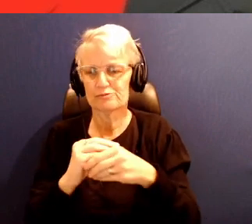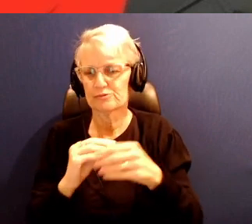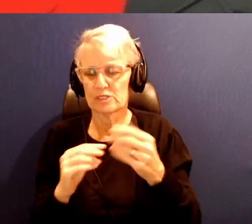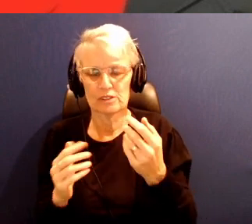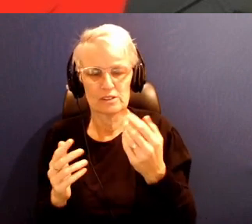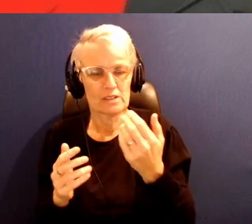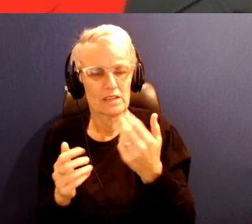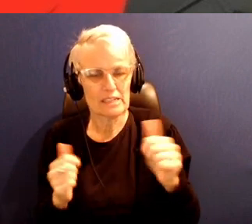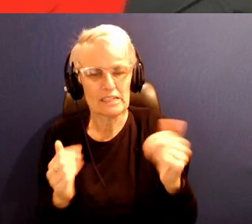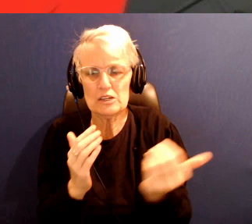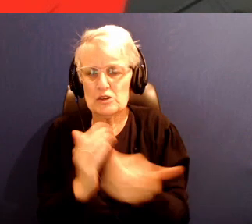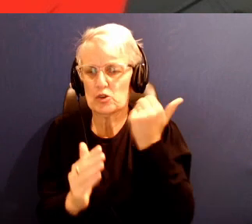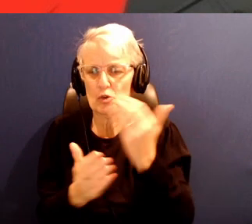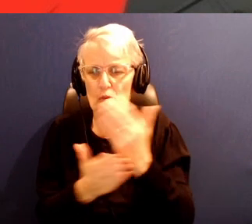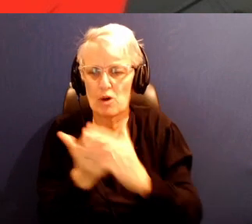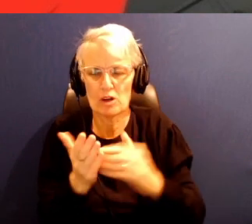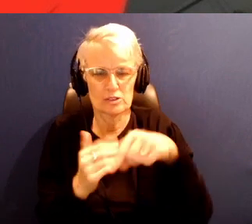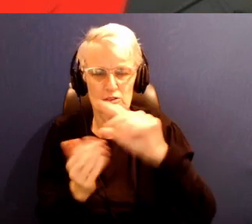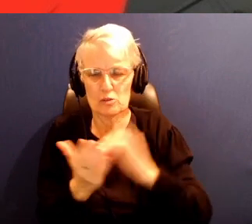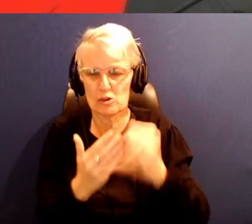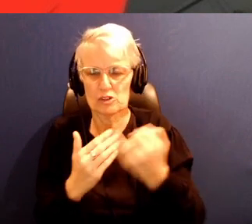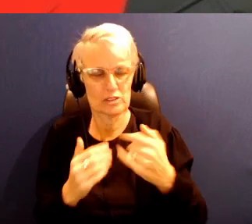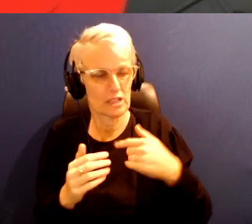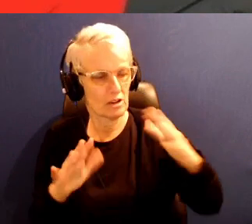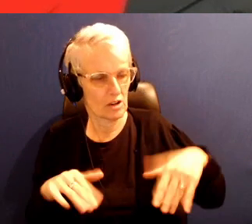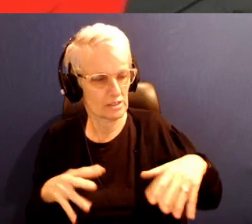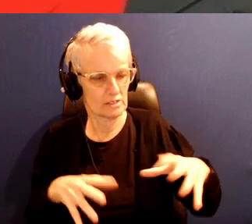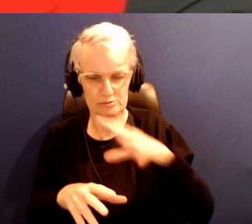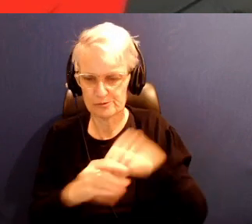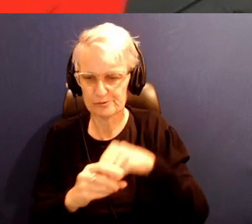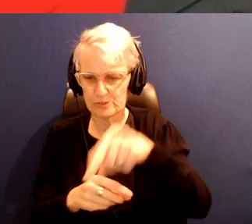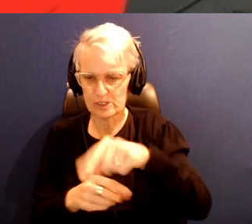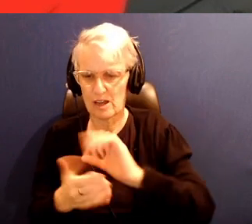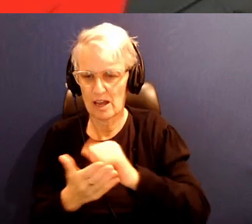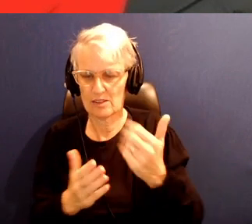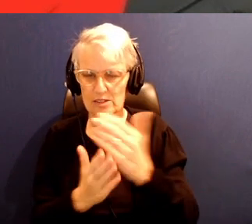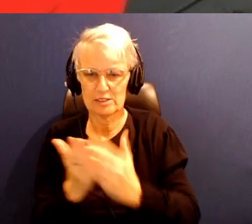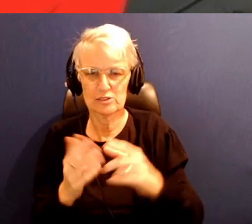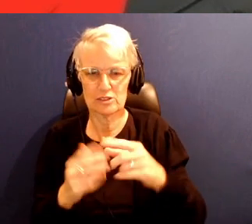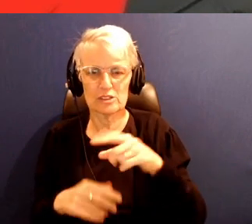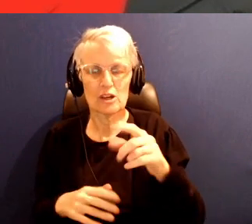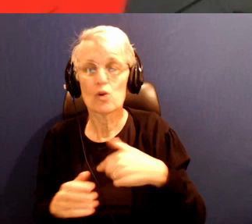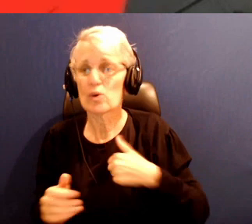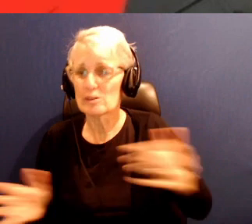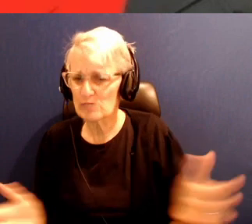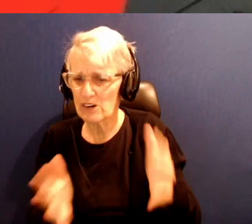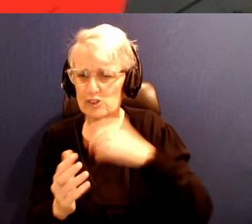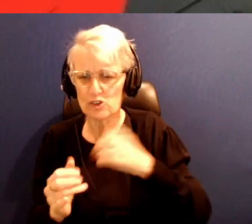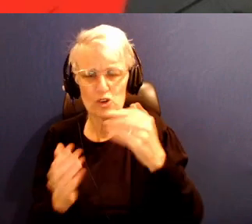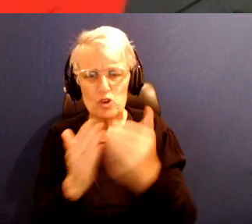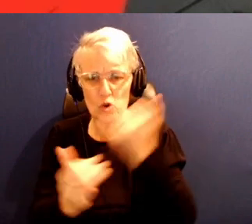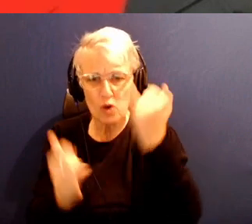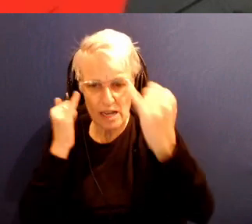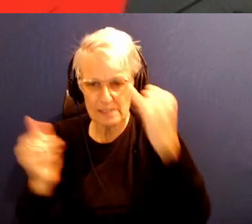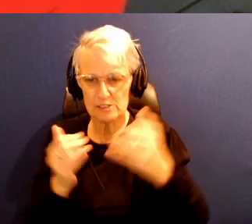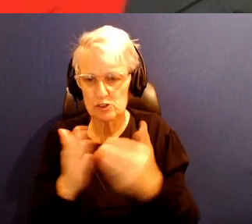any new components to the project that are not covered in other sections. We encourage you to propose new ideas and